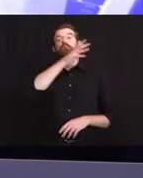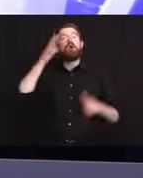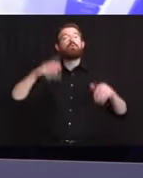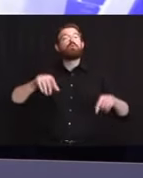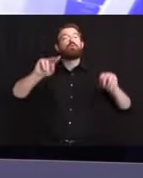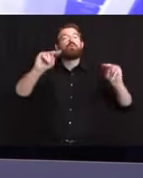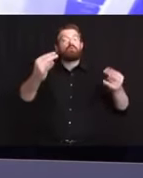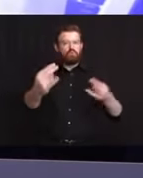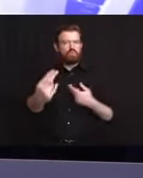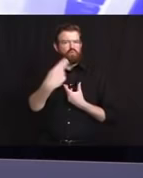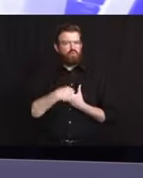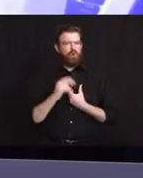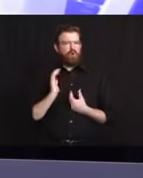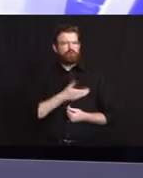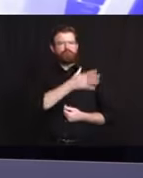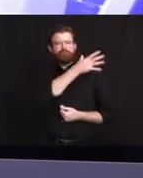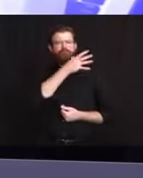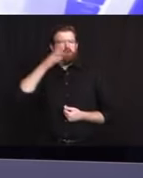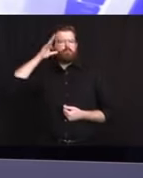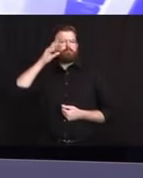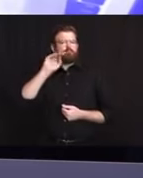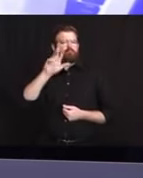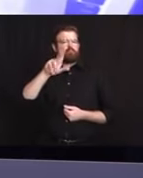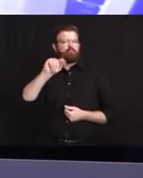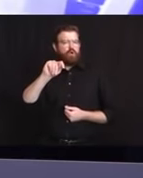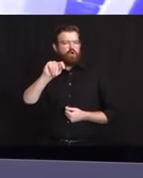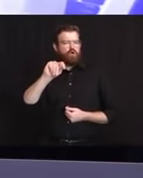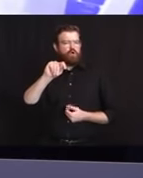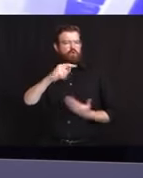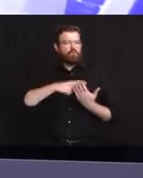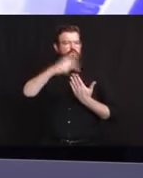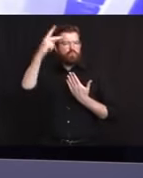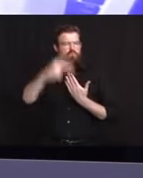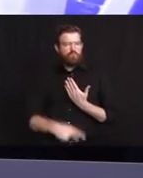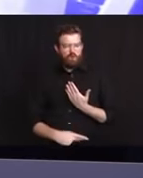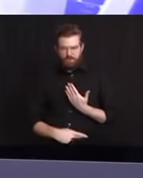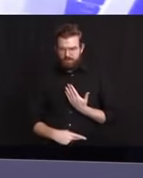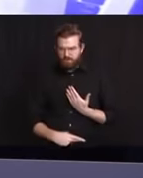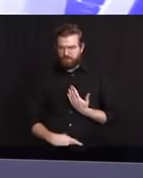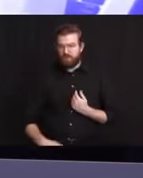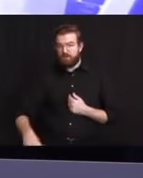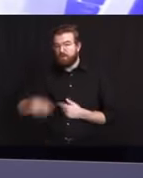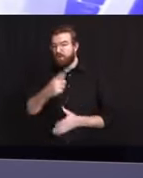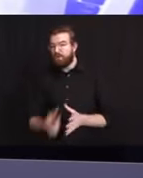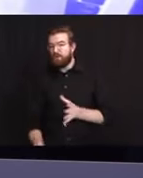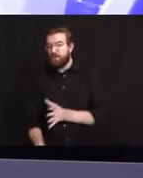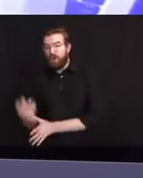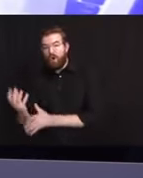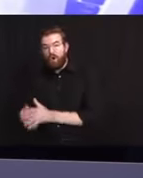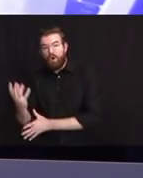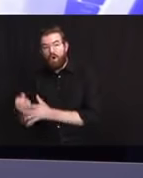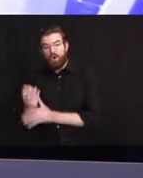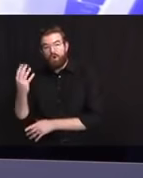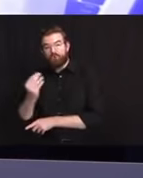grown fresh produce this summer. To find out if you're eligible for this program, visit